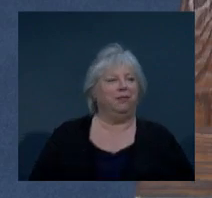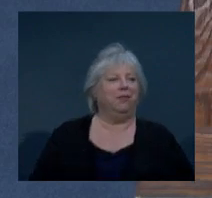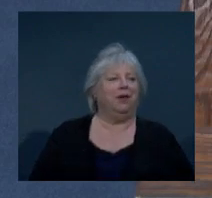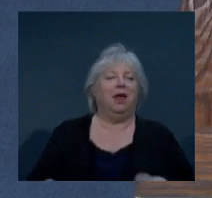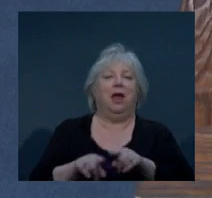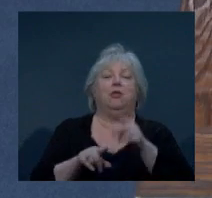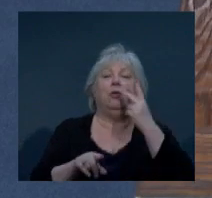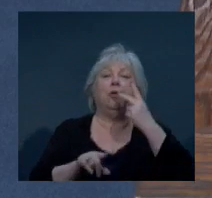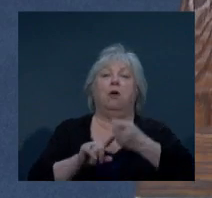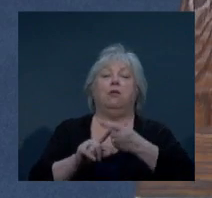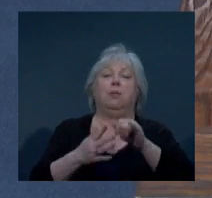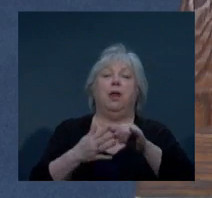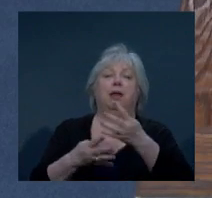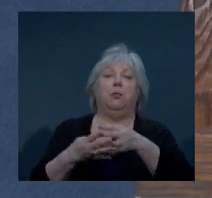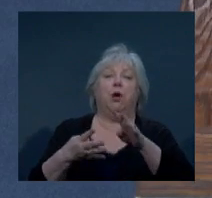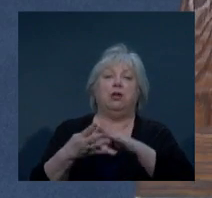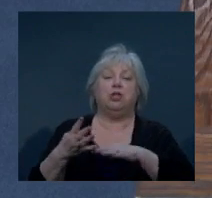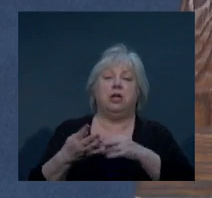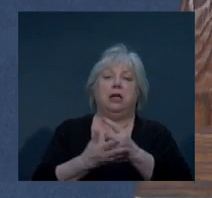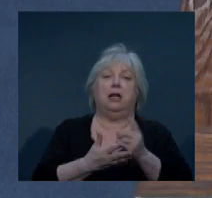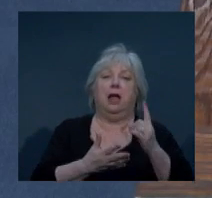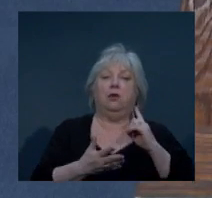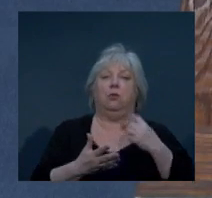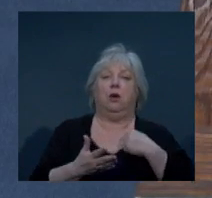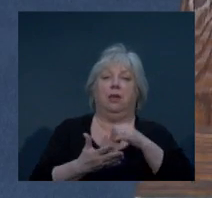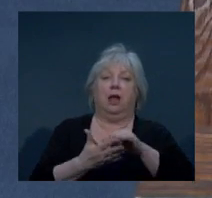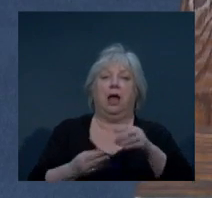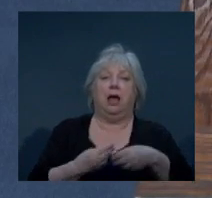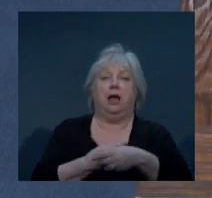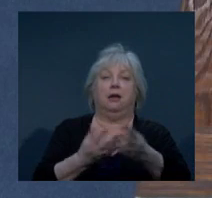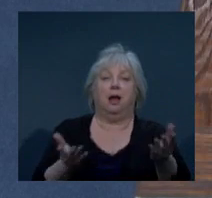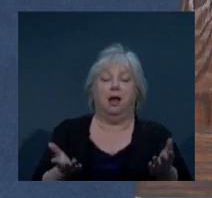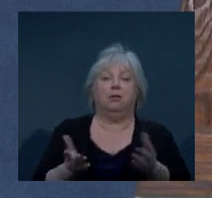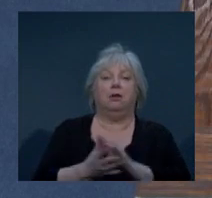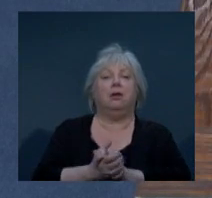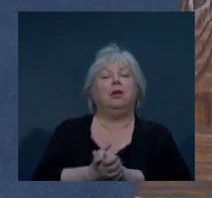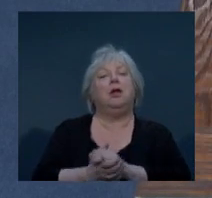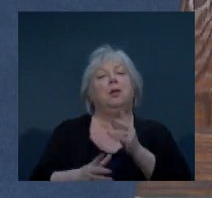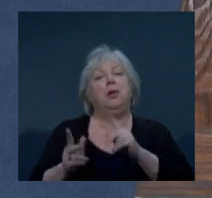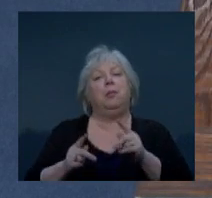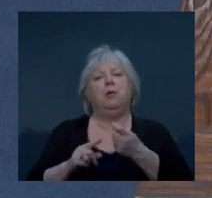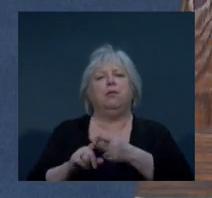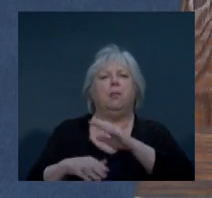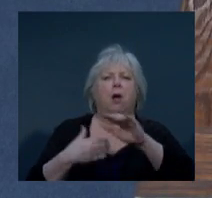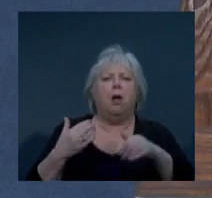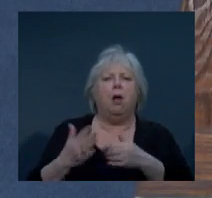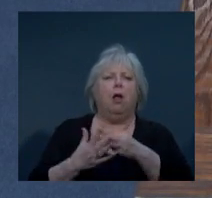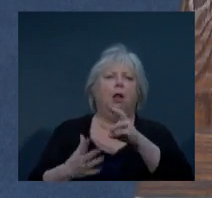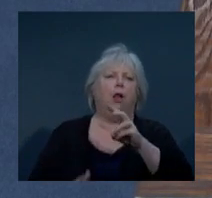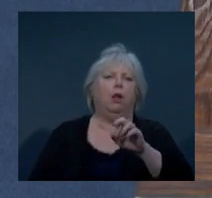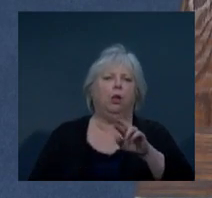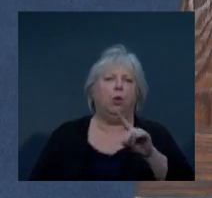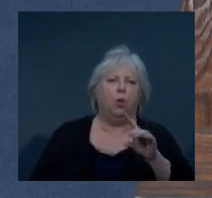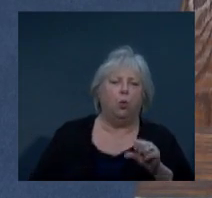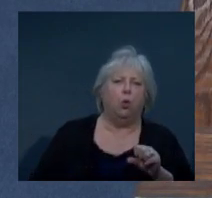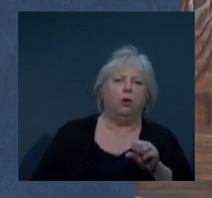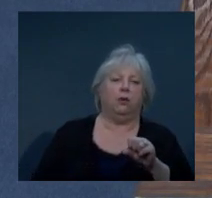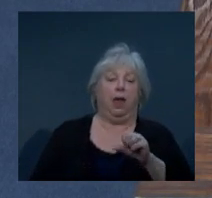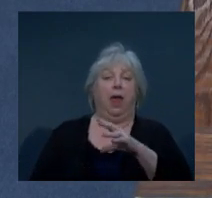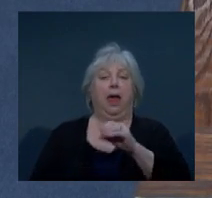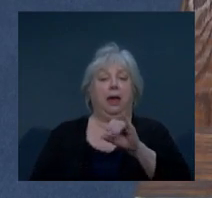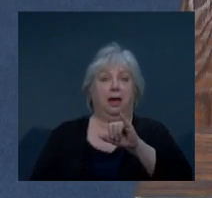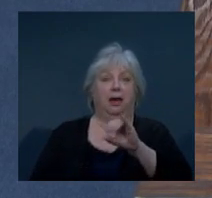As you saw from that spreadsheet that I handed out last week, people from all the wards, from both sides of